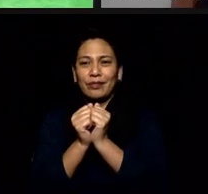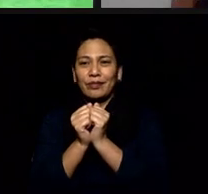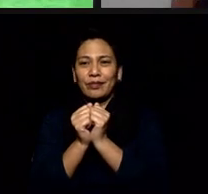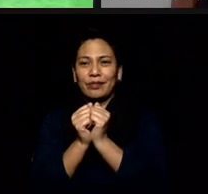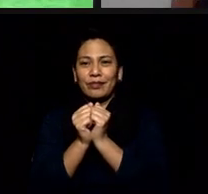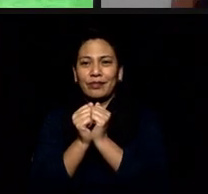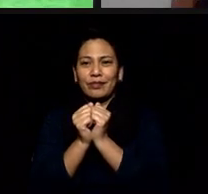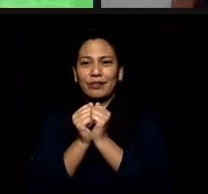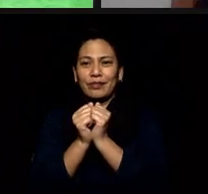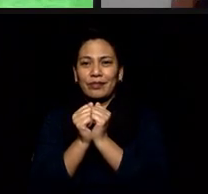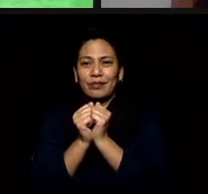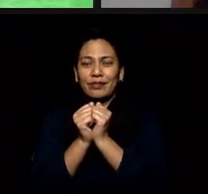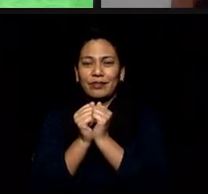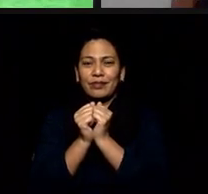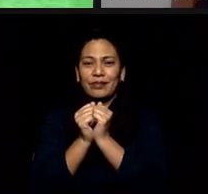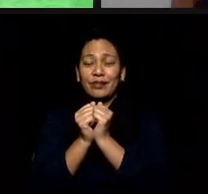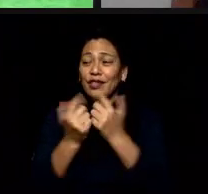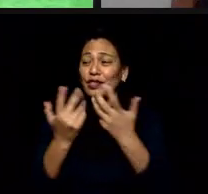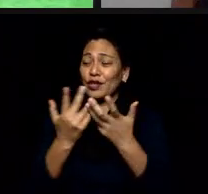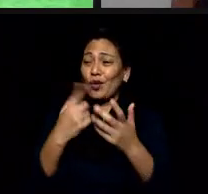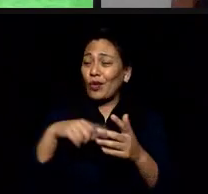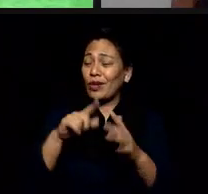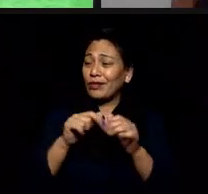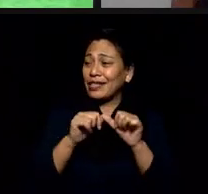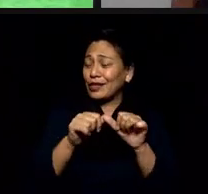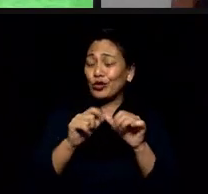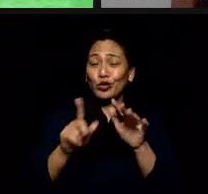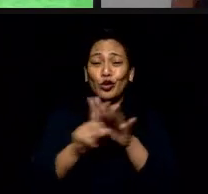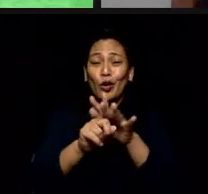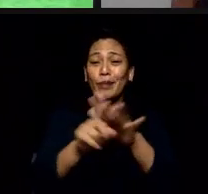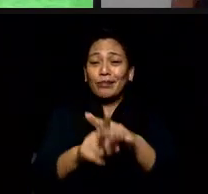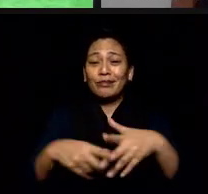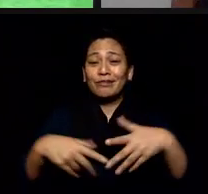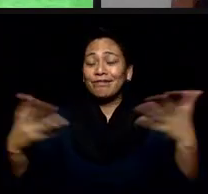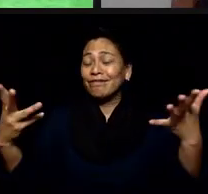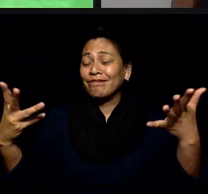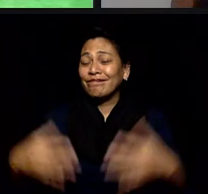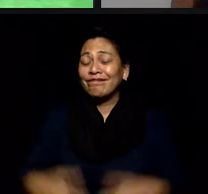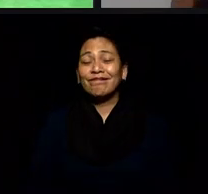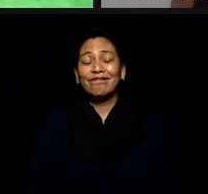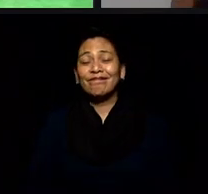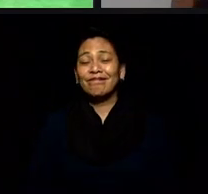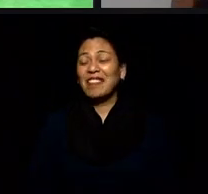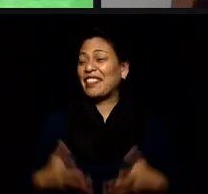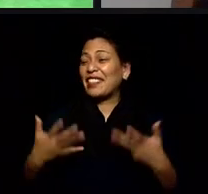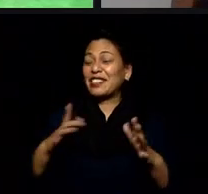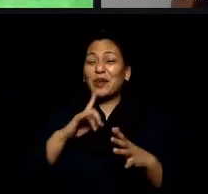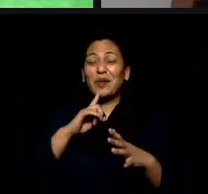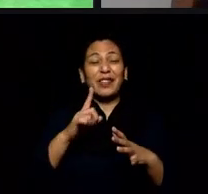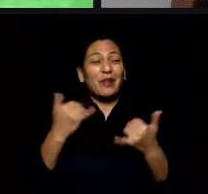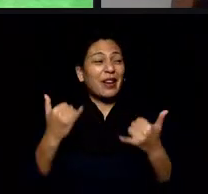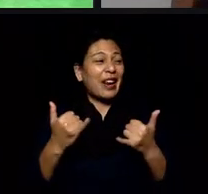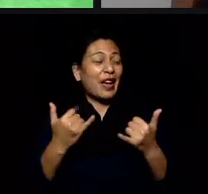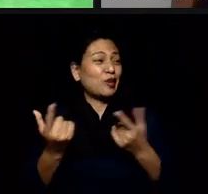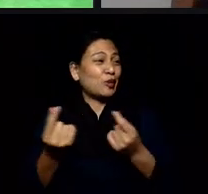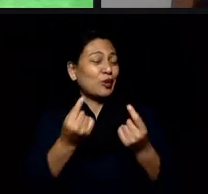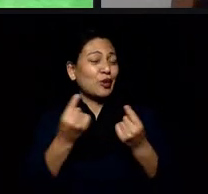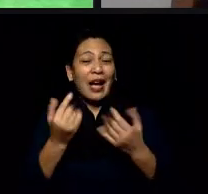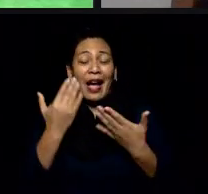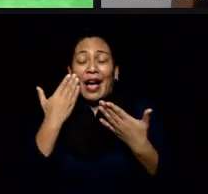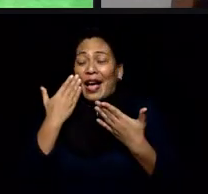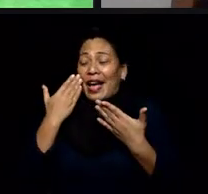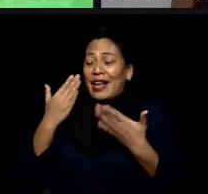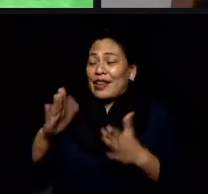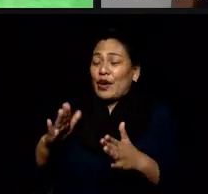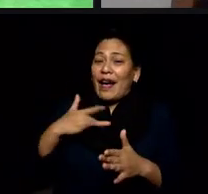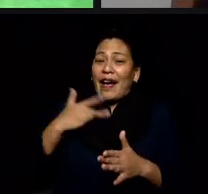So let's keep showing up, you know, like, I mean, that's all we can really do right now. I don't know. I feel at a